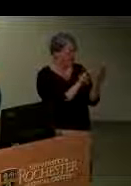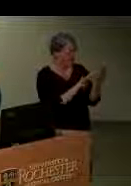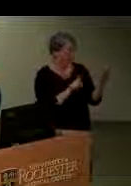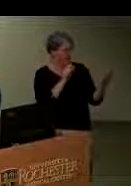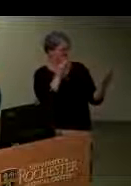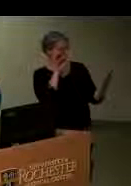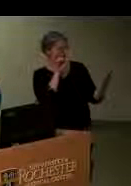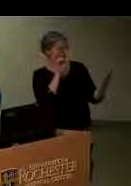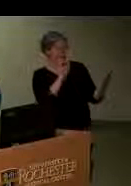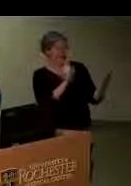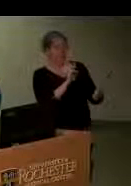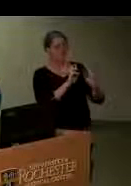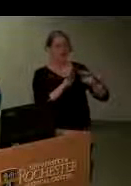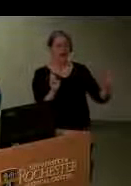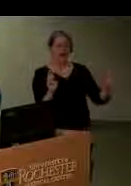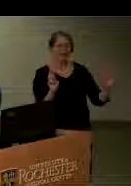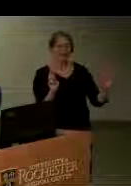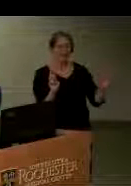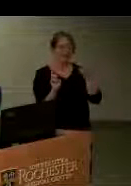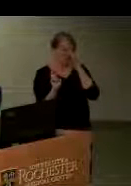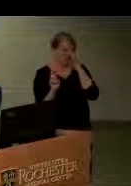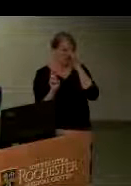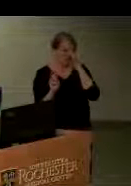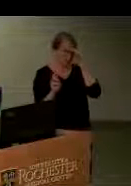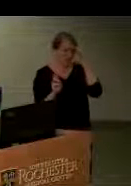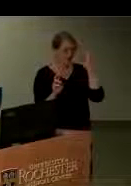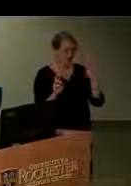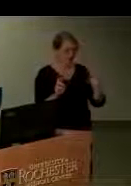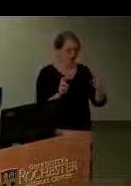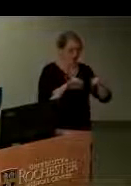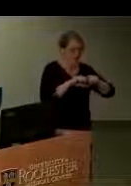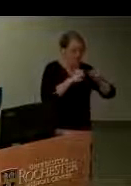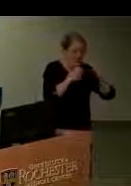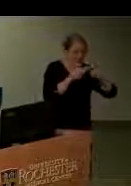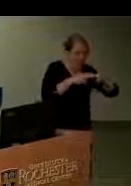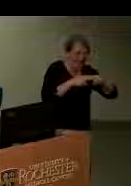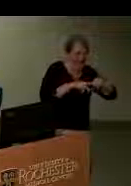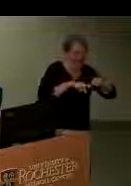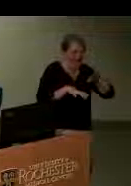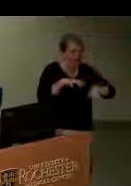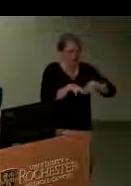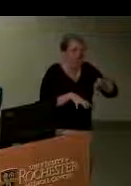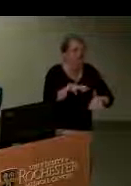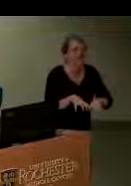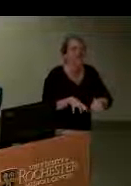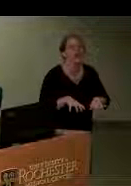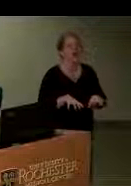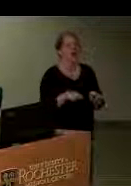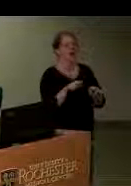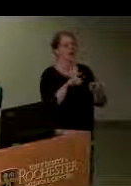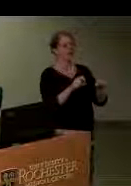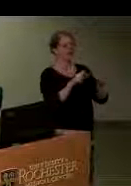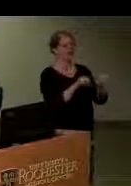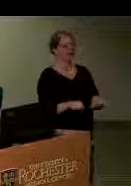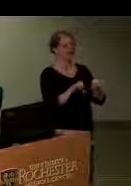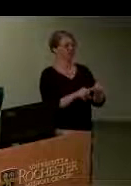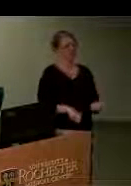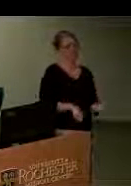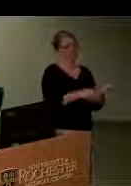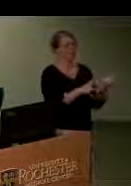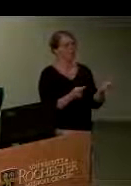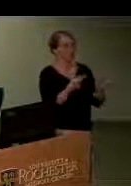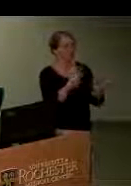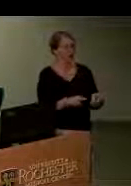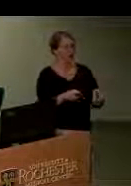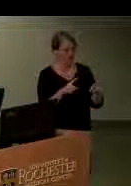how ready he was to break eggs and break the status quo and say what was going on in the teaching